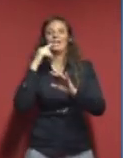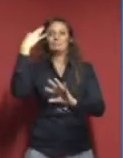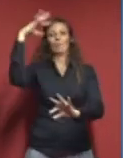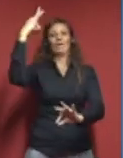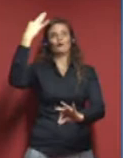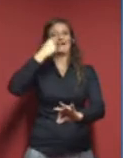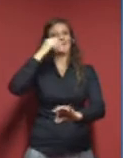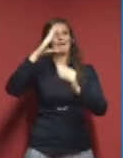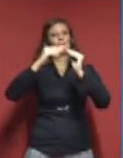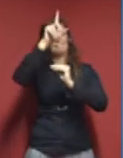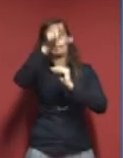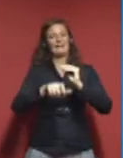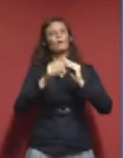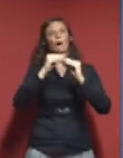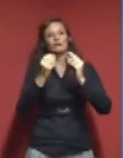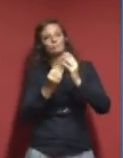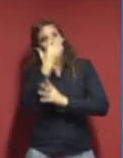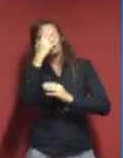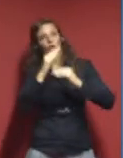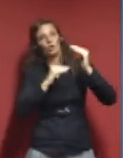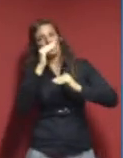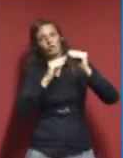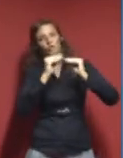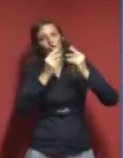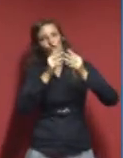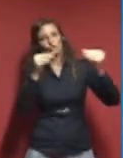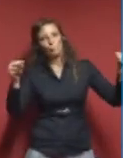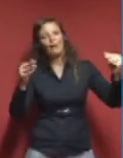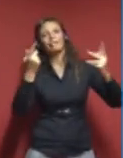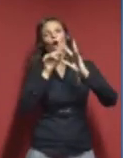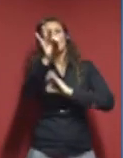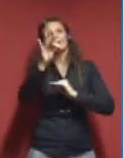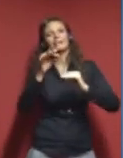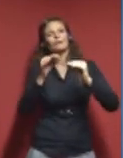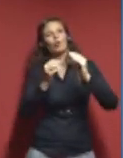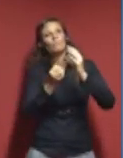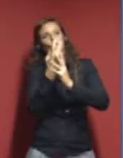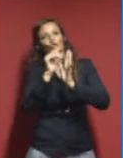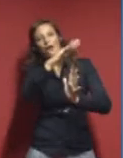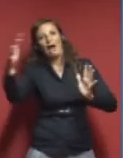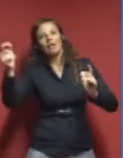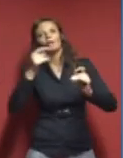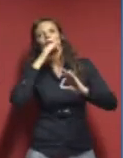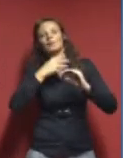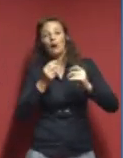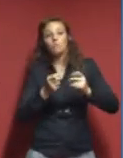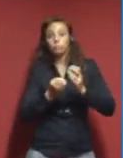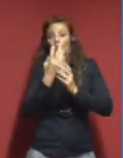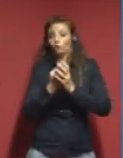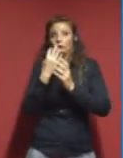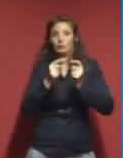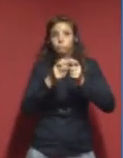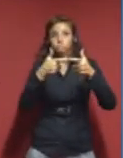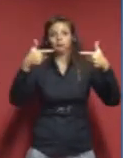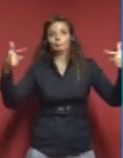more, you have really a sort of a rapid increase in productivity. It's also a technology toolbox,